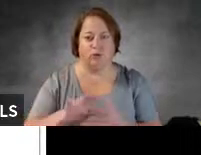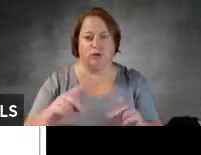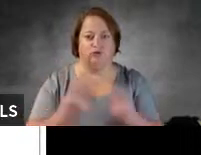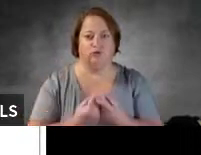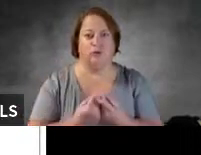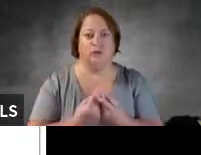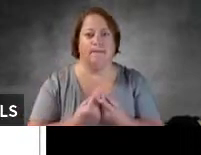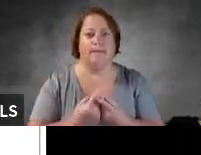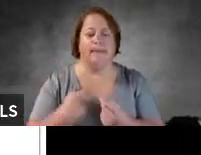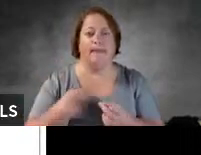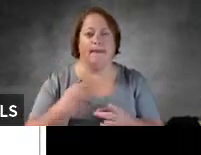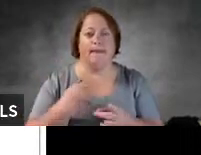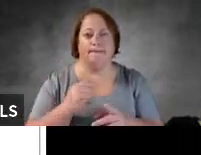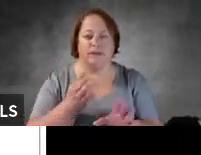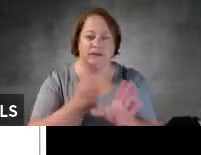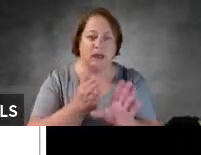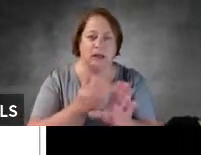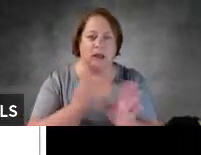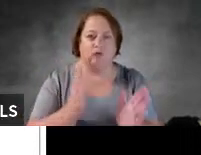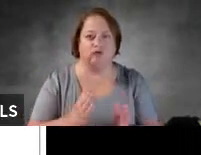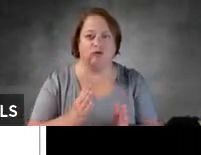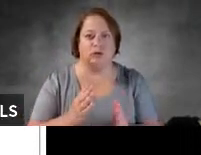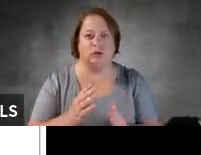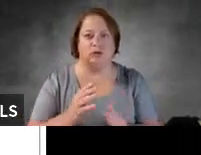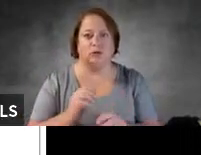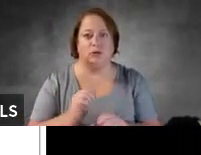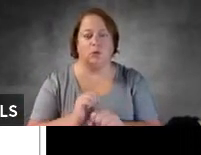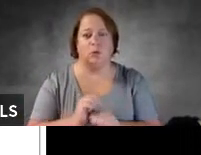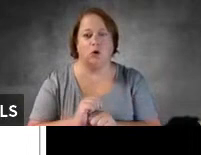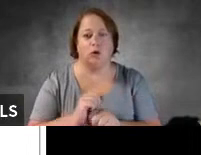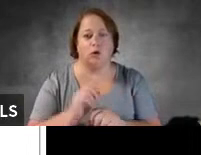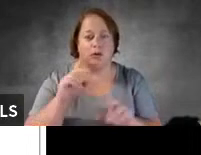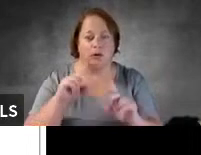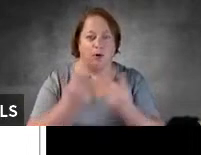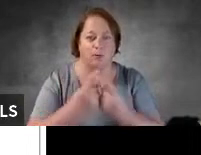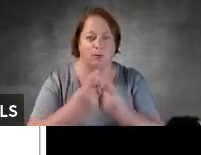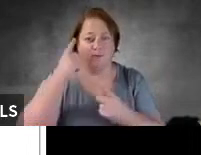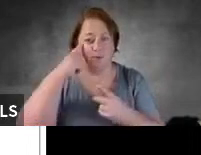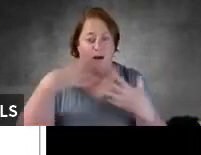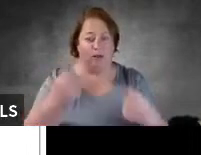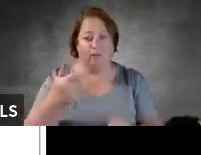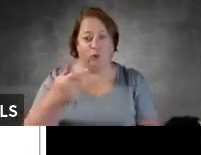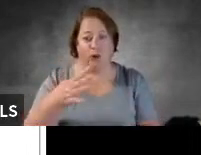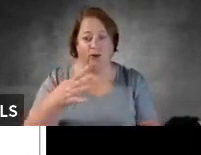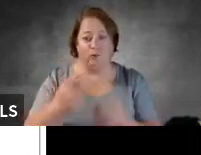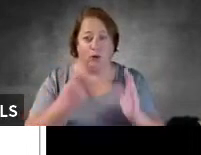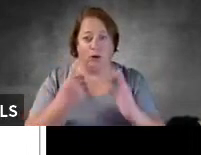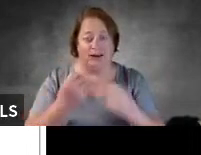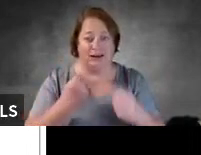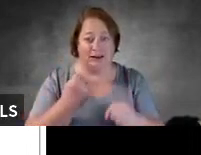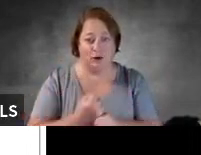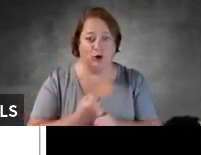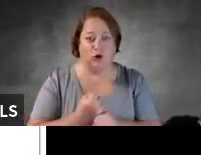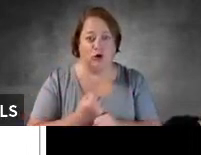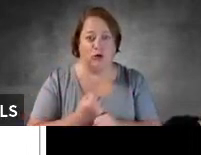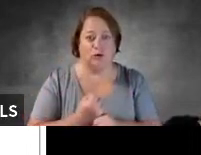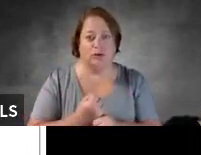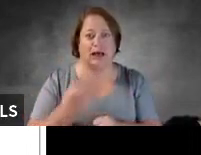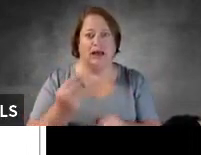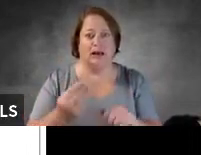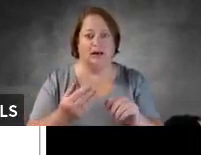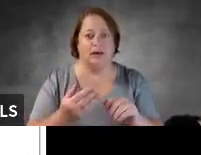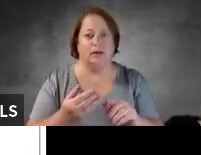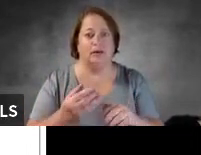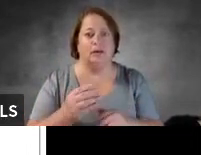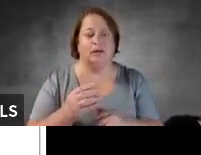I'm a clinical psychologist. I was 24 years with the Department of Mental Health. I ran Chester Mental Health Center, which is Illinois' Max